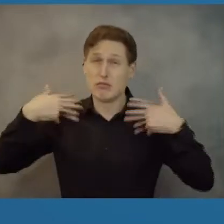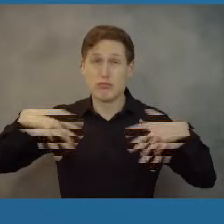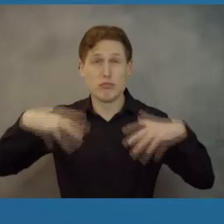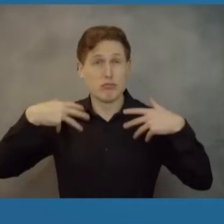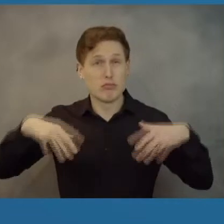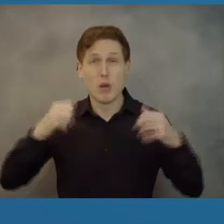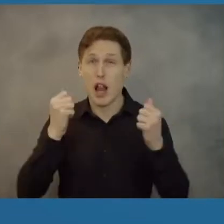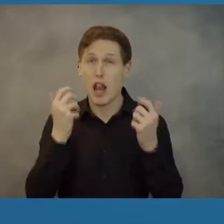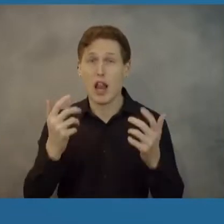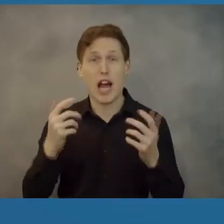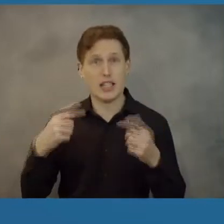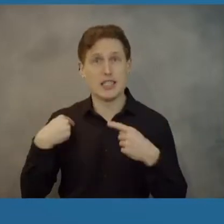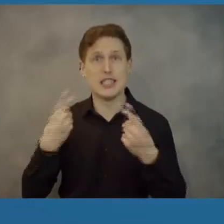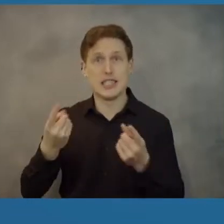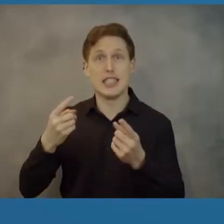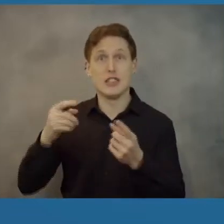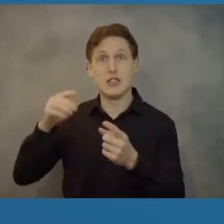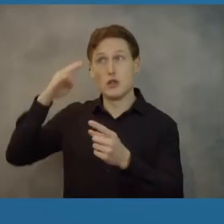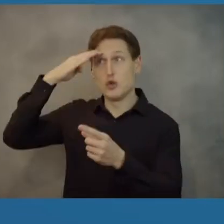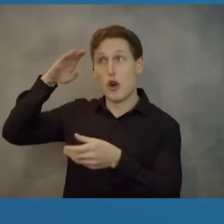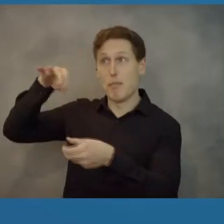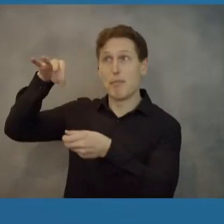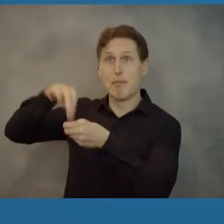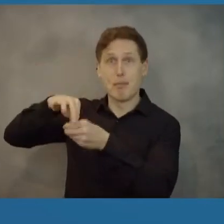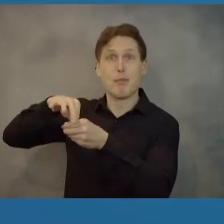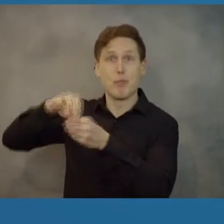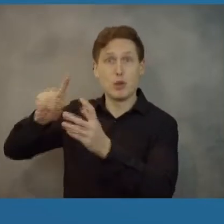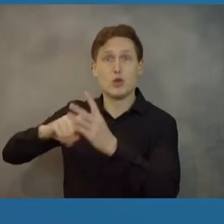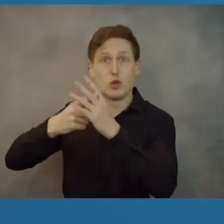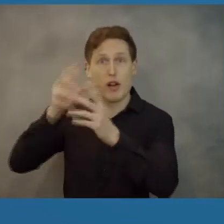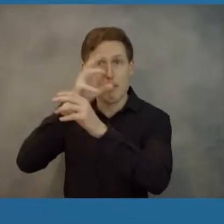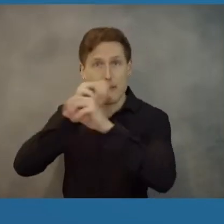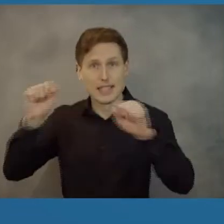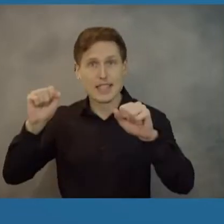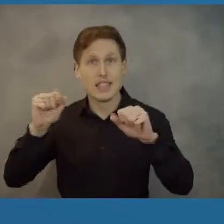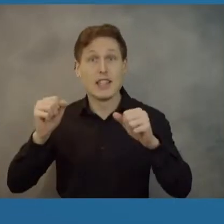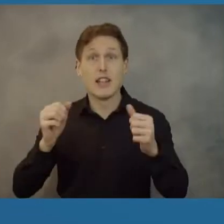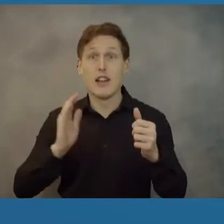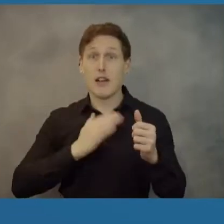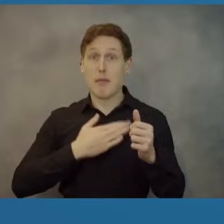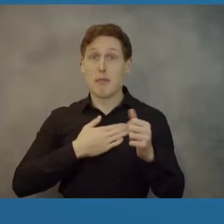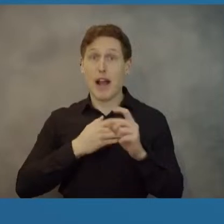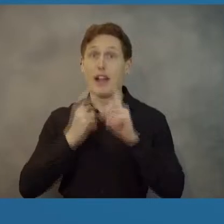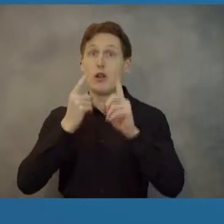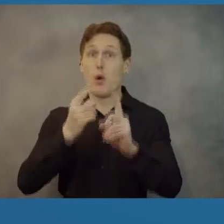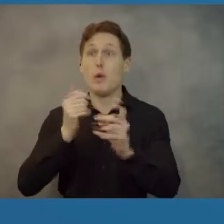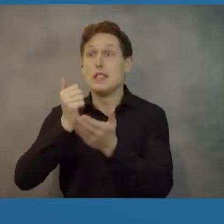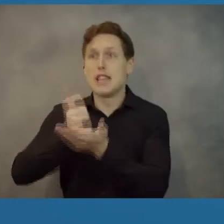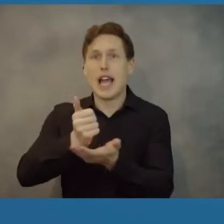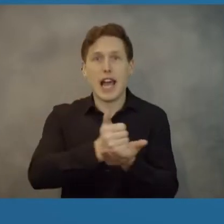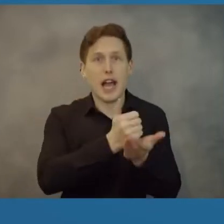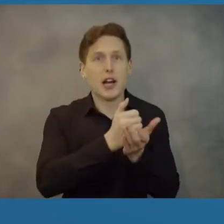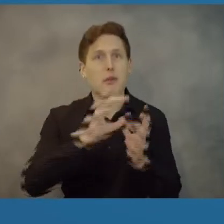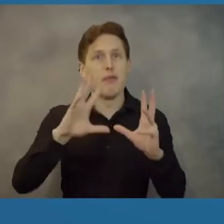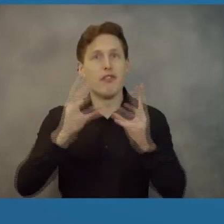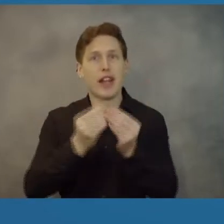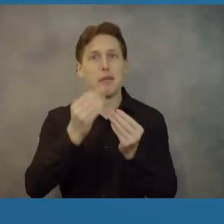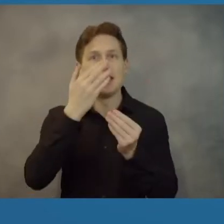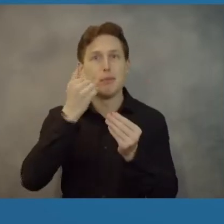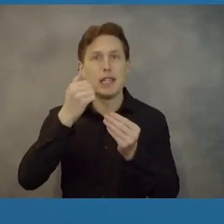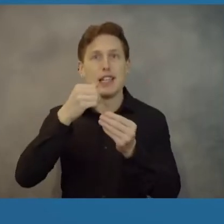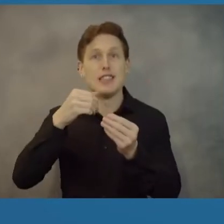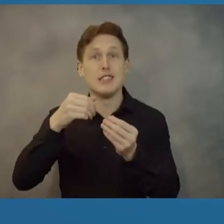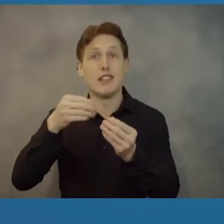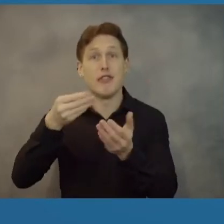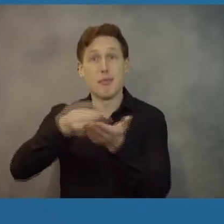budget, and my focus was trying to alleviate the pain that families are going through because of inflation, which is no fault of their own, could not have